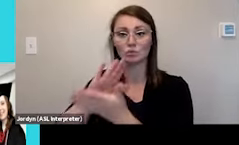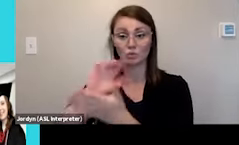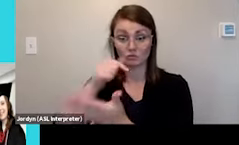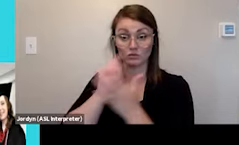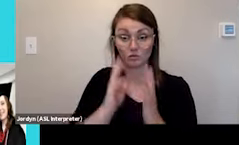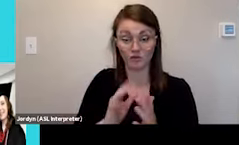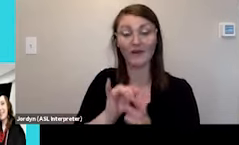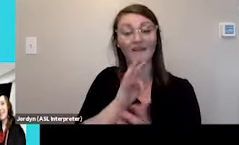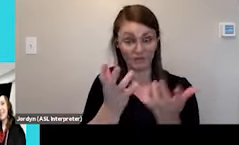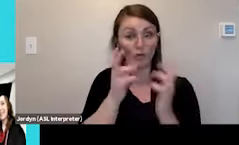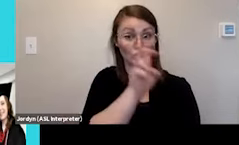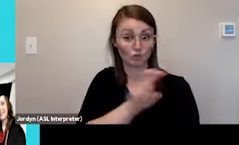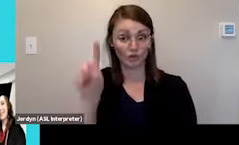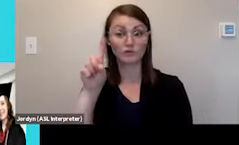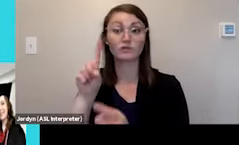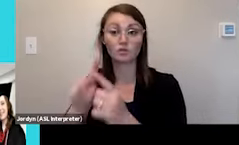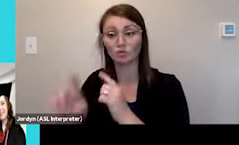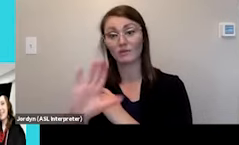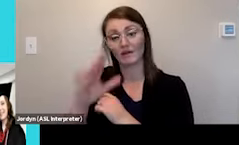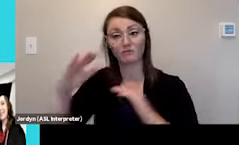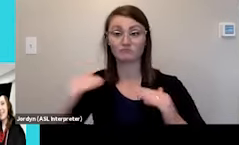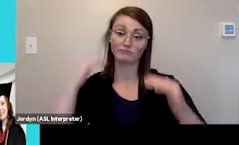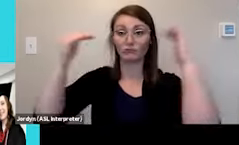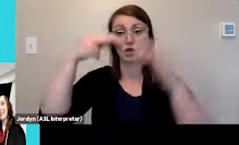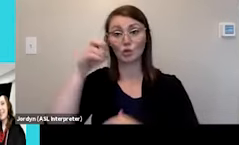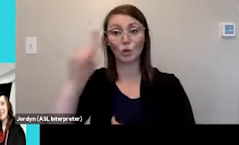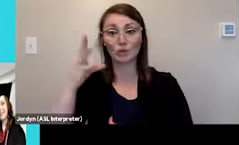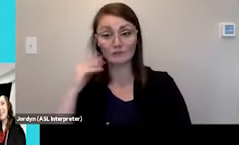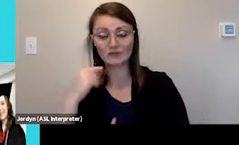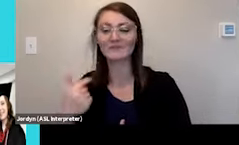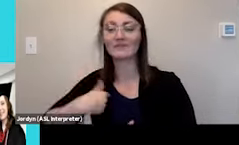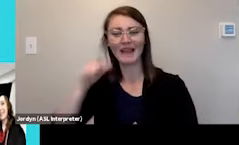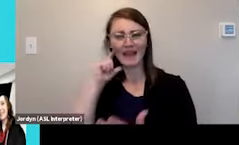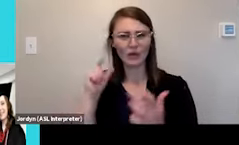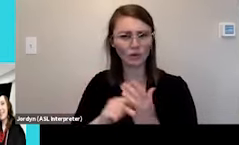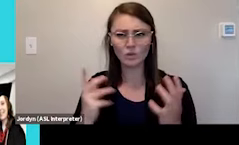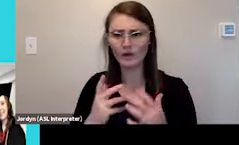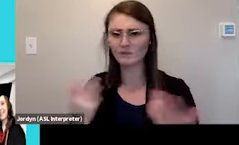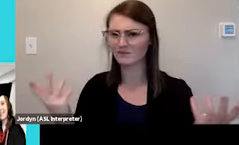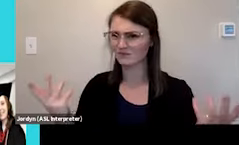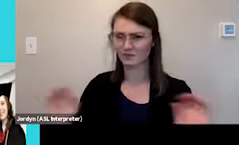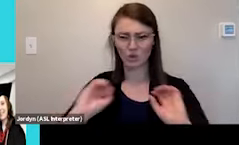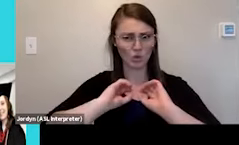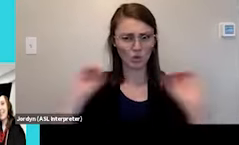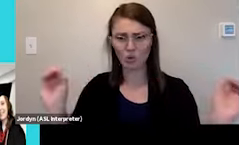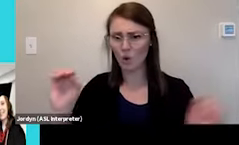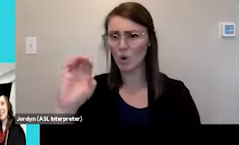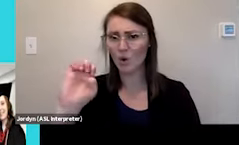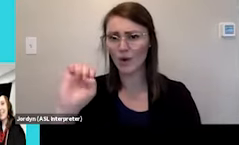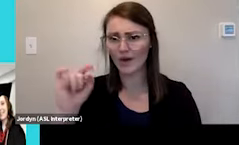spectrum looking to transition into adulthood. And what I noticed was there was virtually no ethnic minority